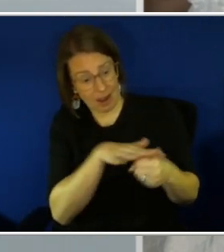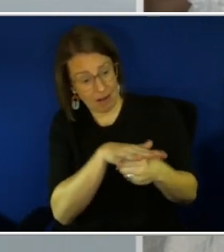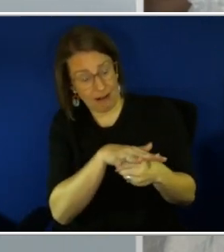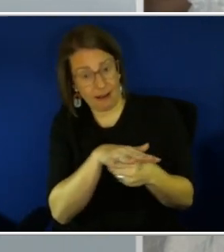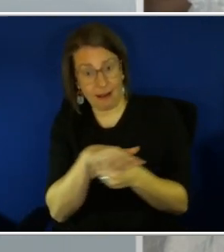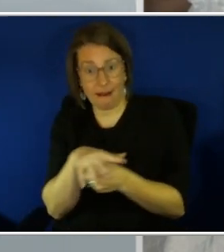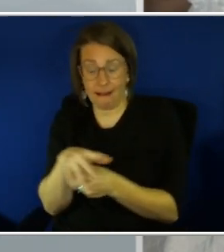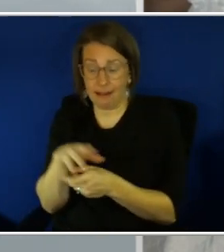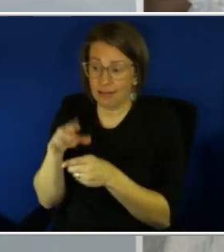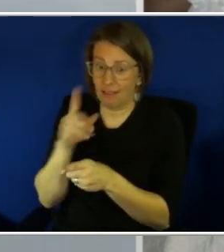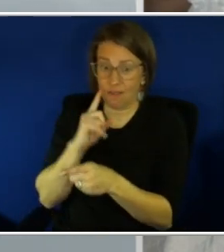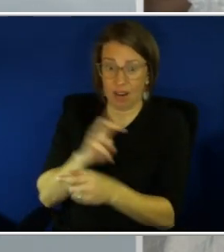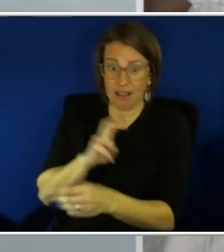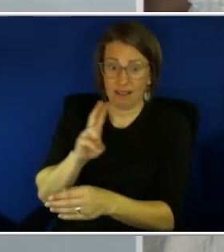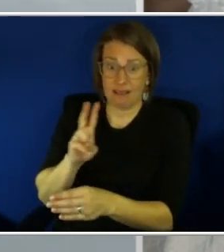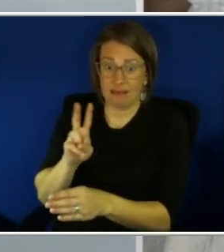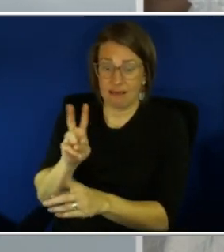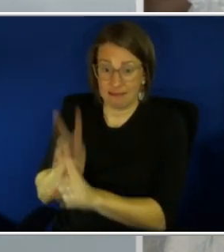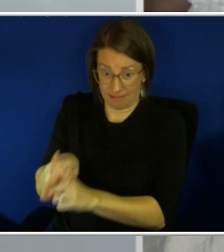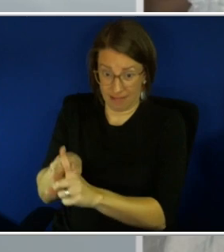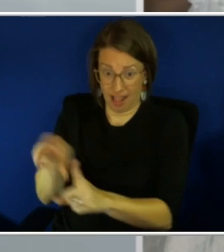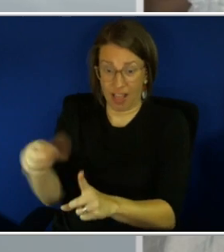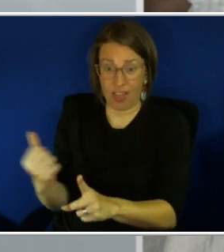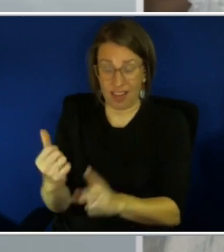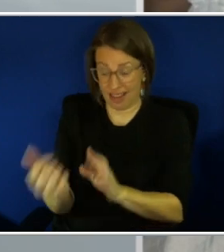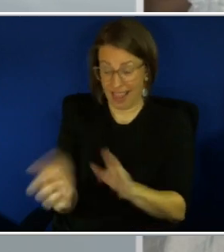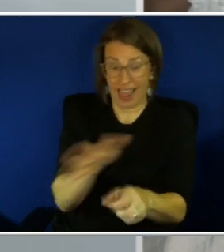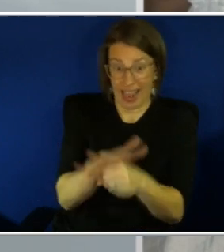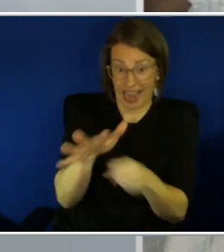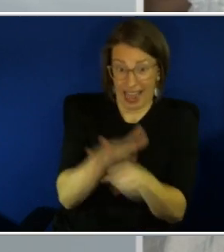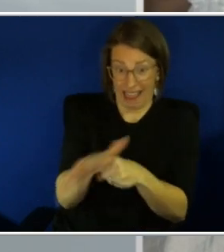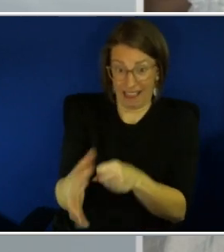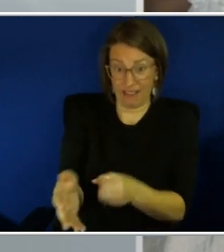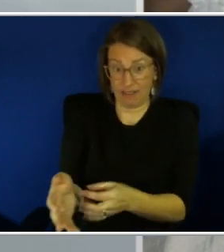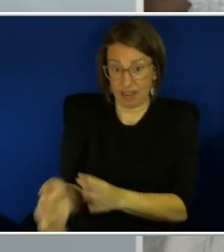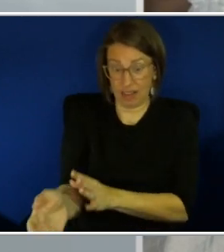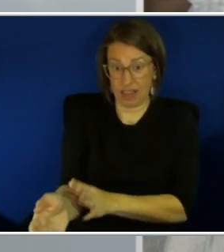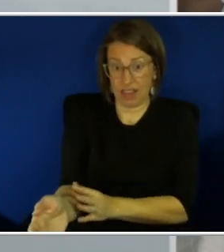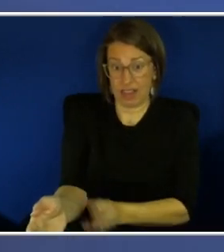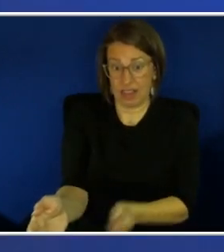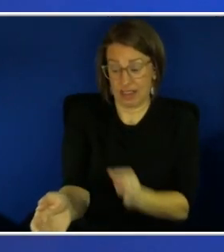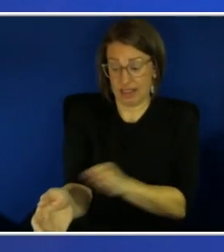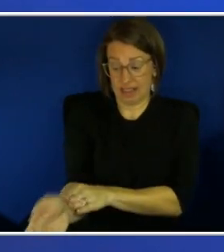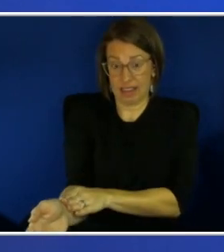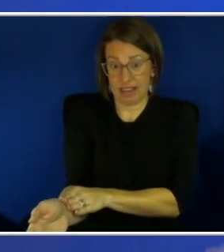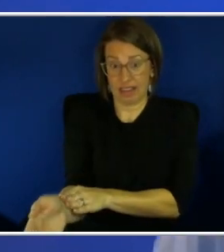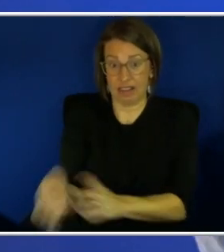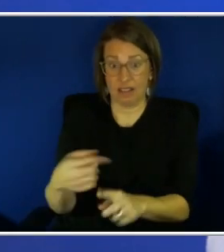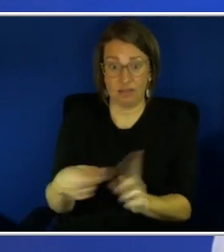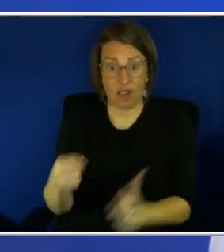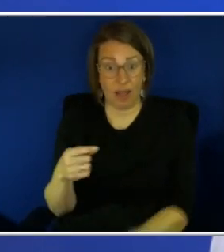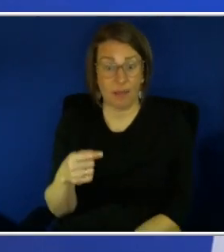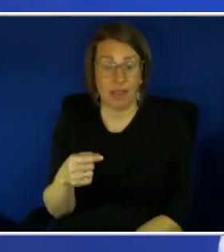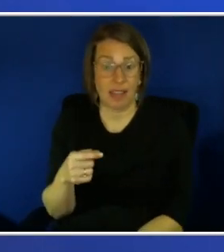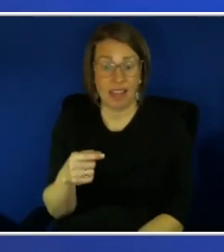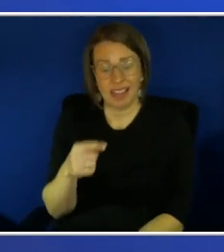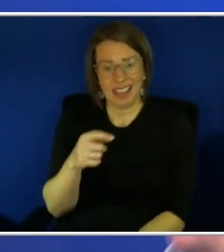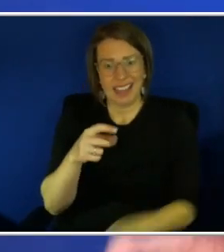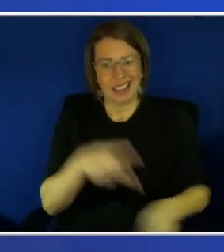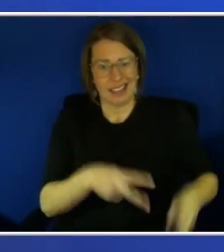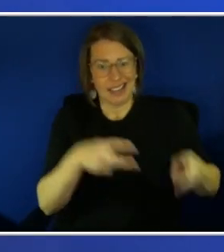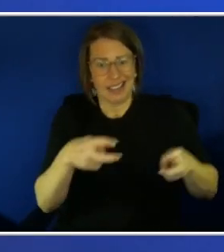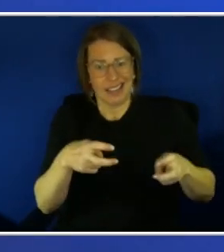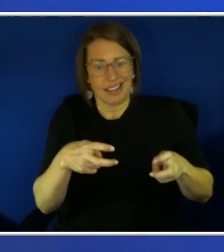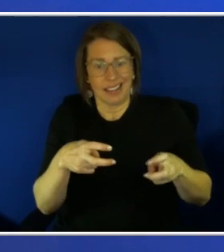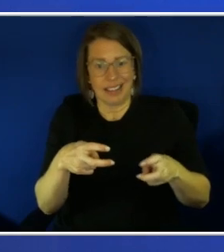enough on the arm that we were able to bring a skin graft from the leg and replace it. So it's a little bit of, Russian